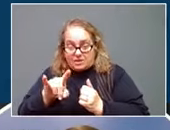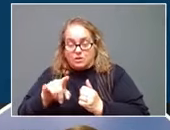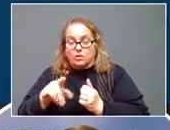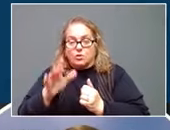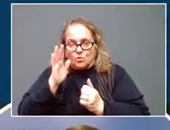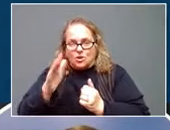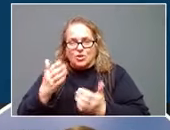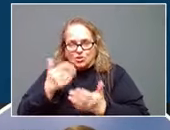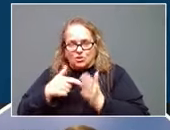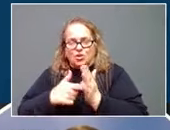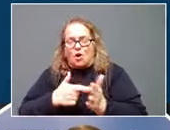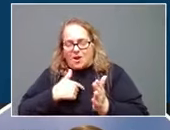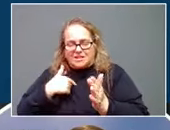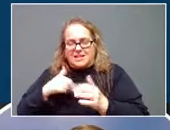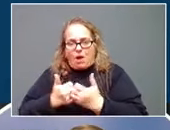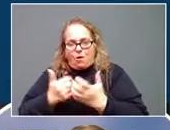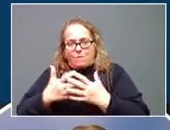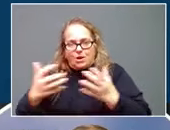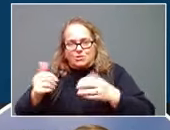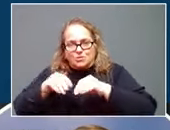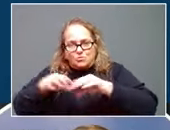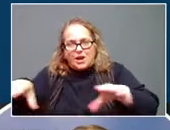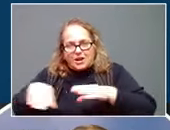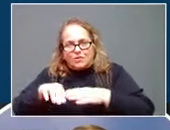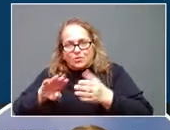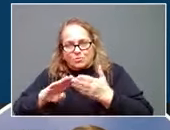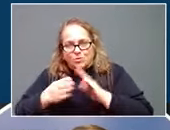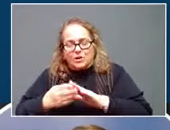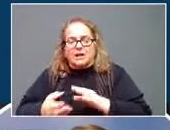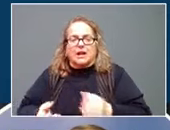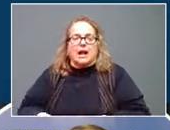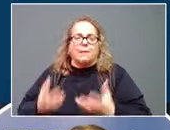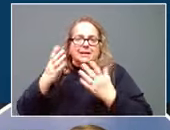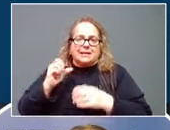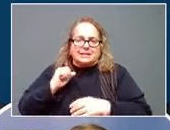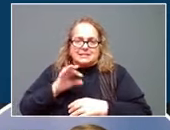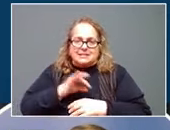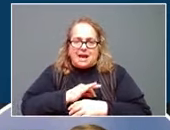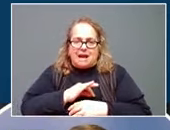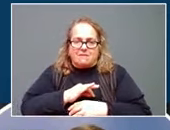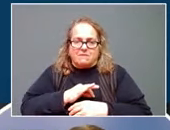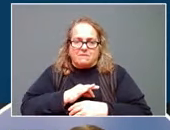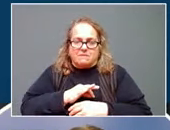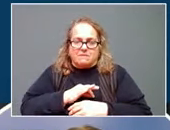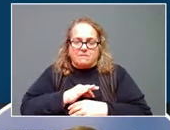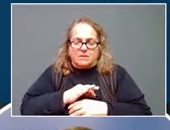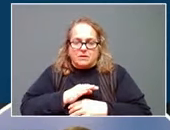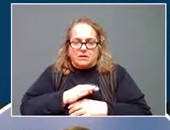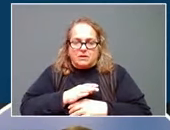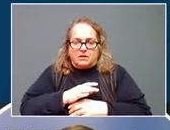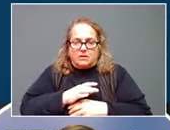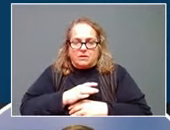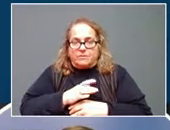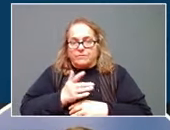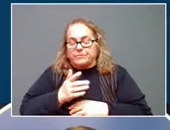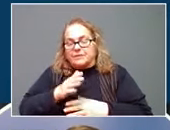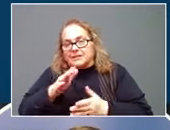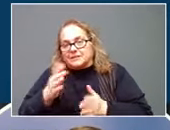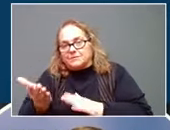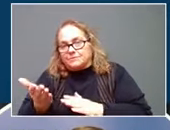us how much it's spreading in the community and how many staff we may or may not be losing. So I get